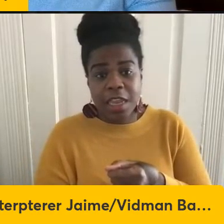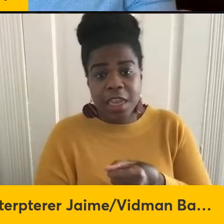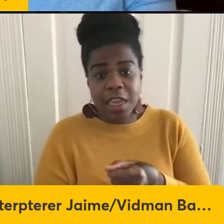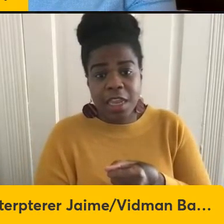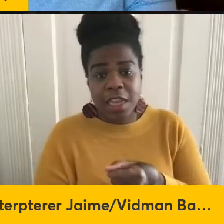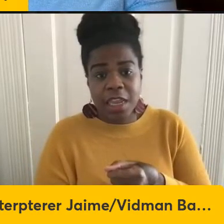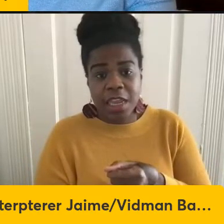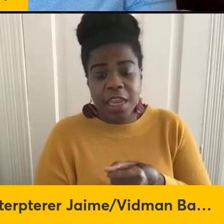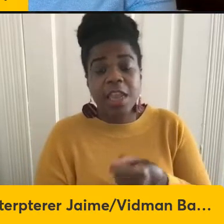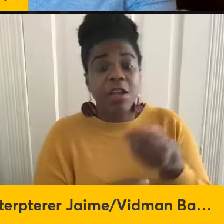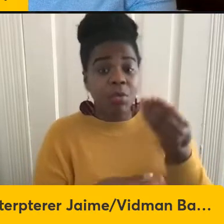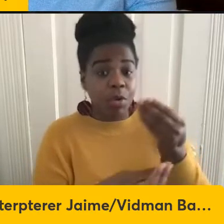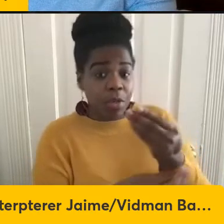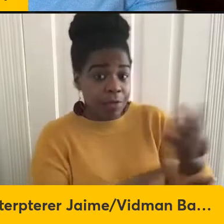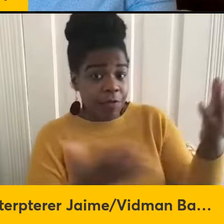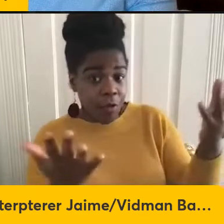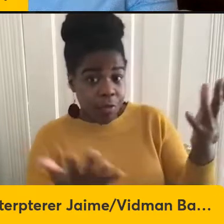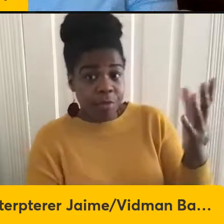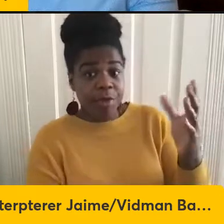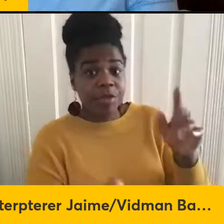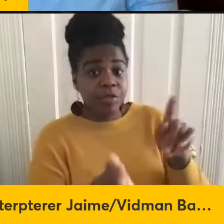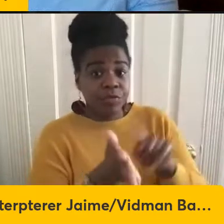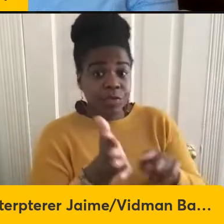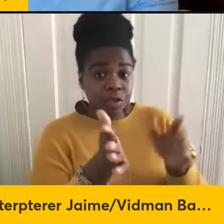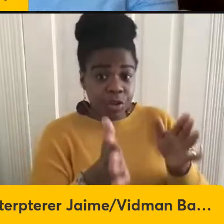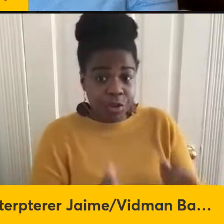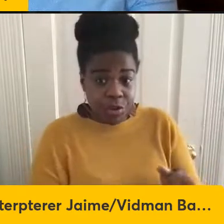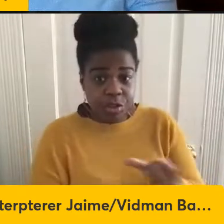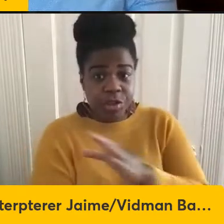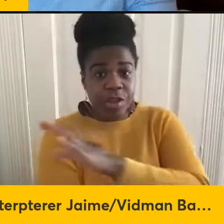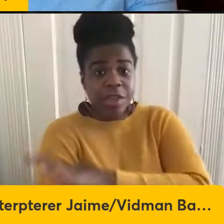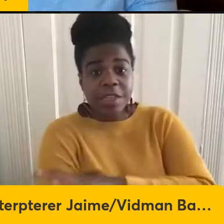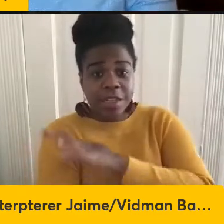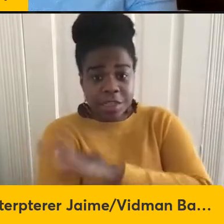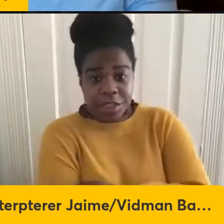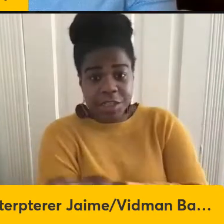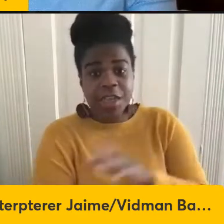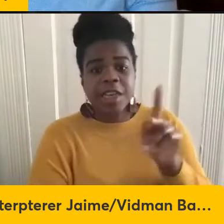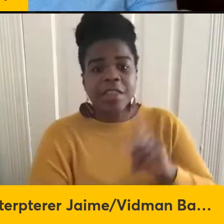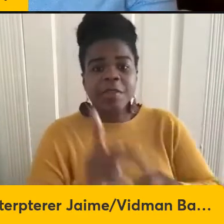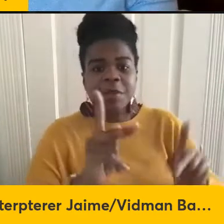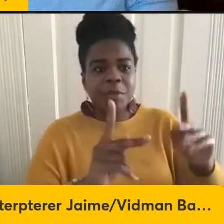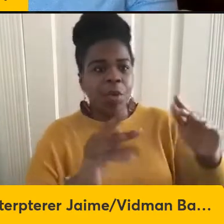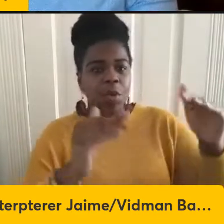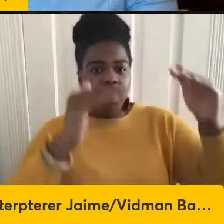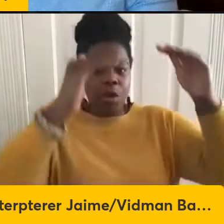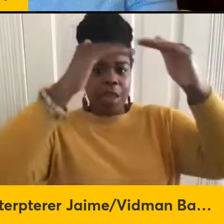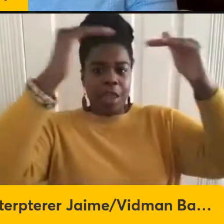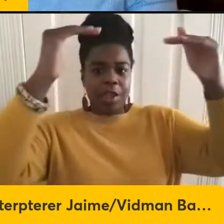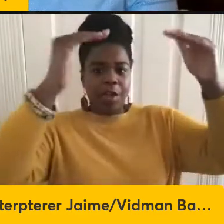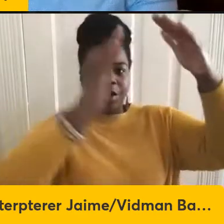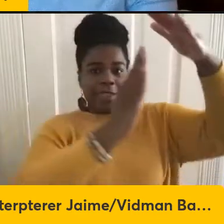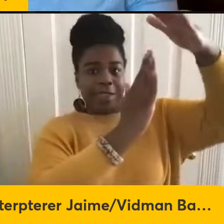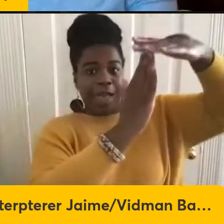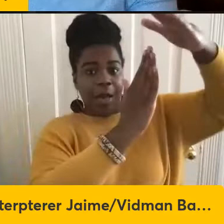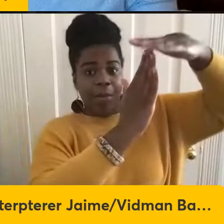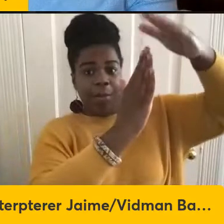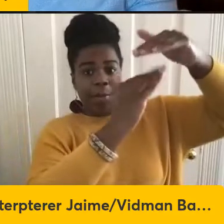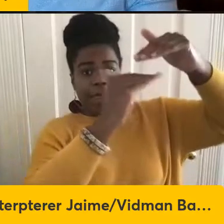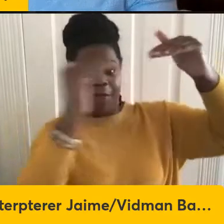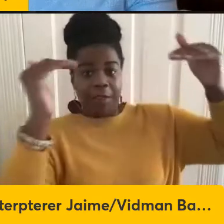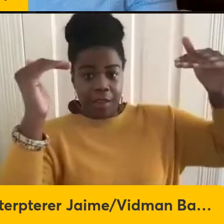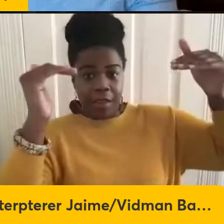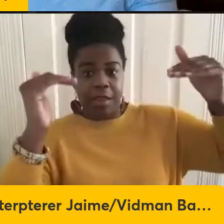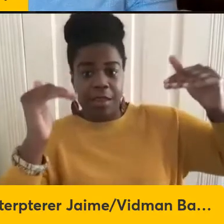the clinicians, the researchers, the people on top, right? So if you could